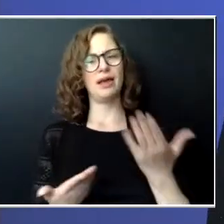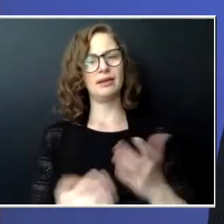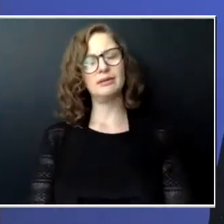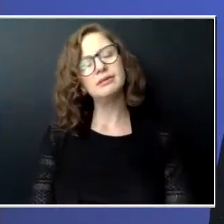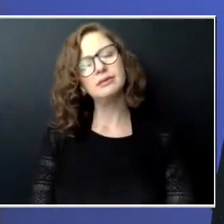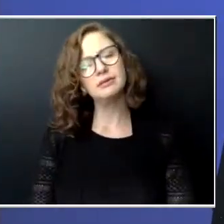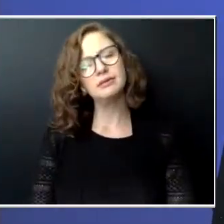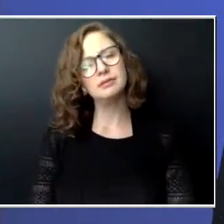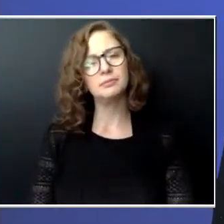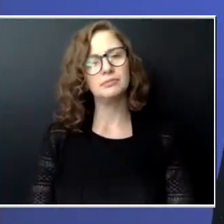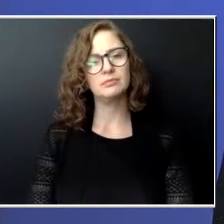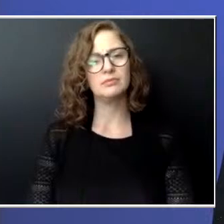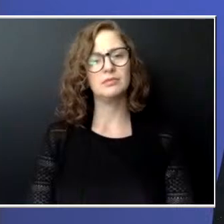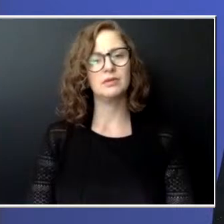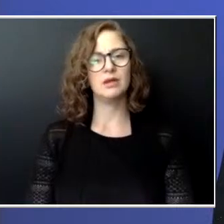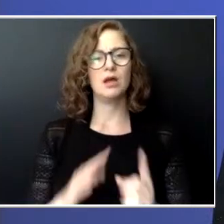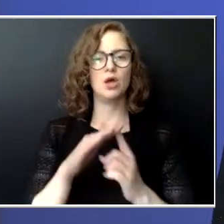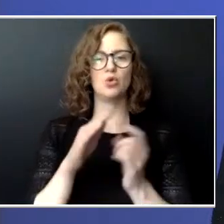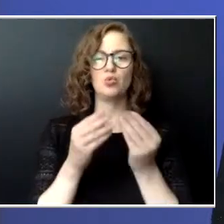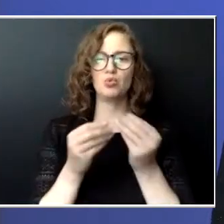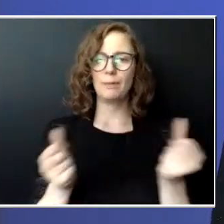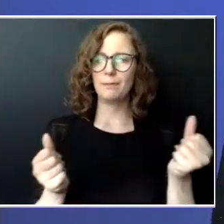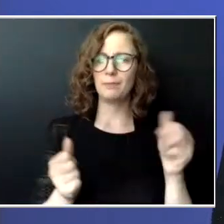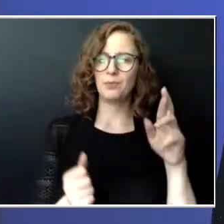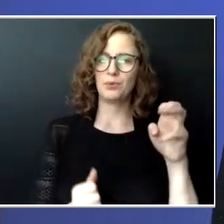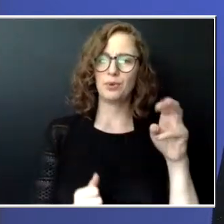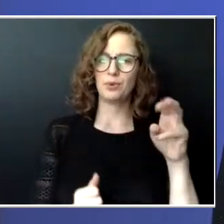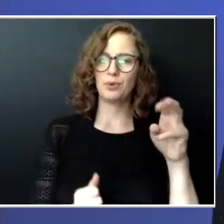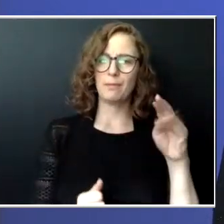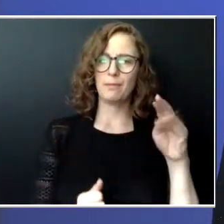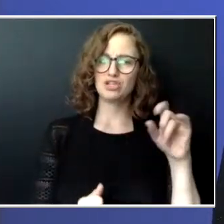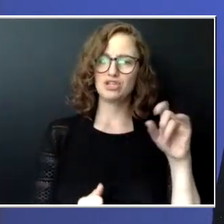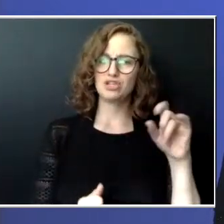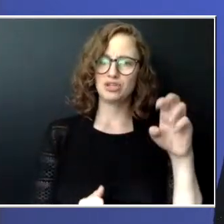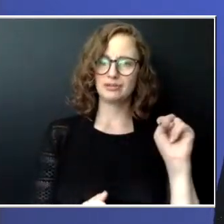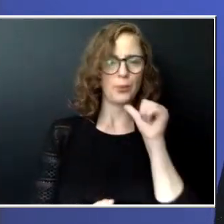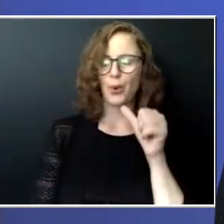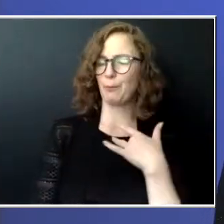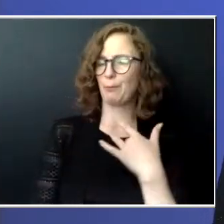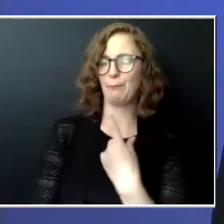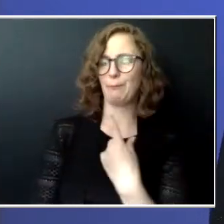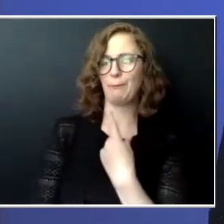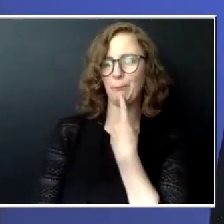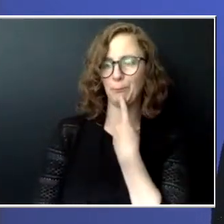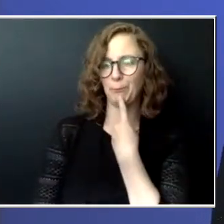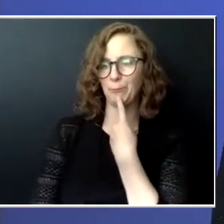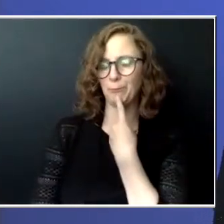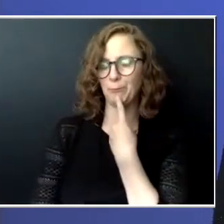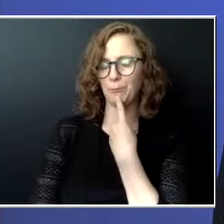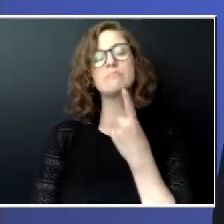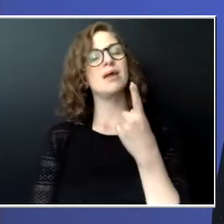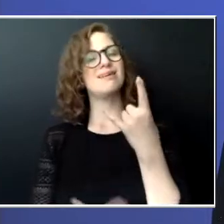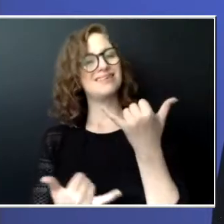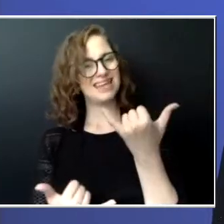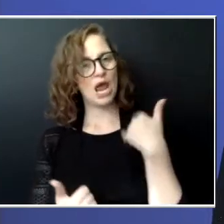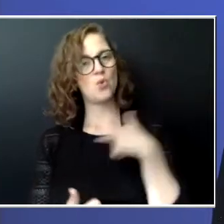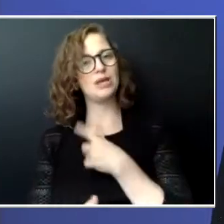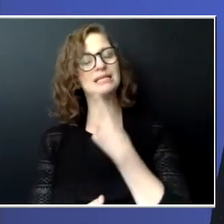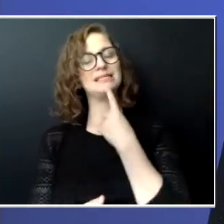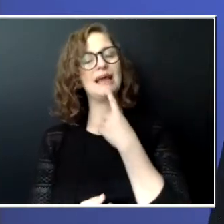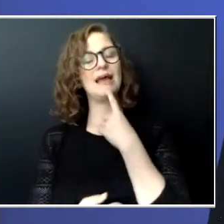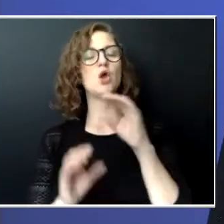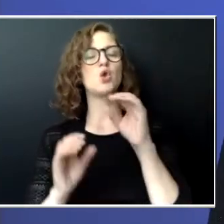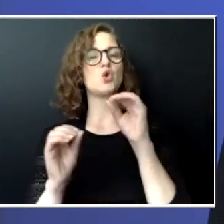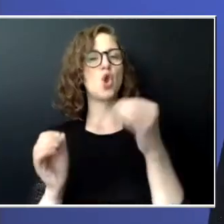Remission, I don't know if we use that word. I've noticed the word no signs of cancer a lot, or No